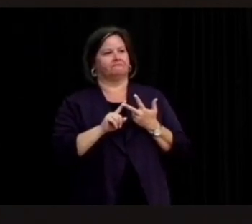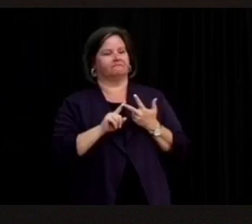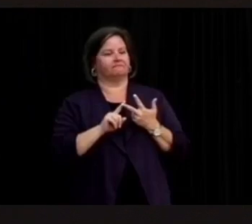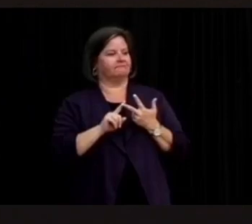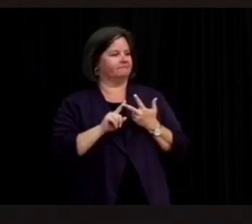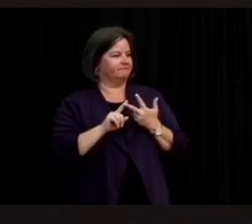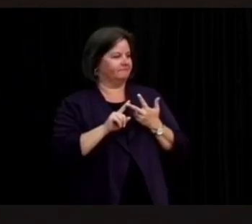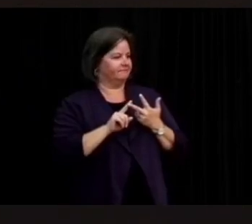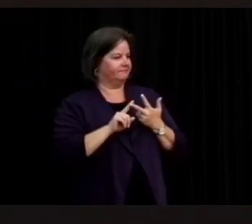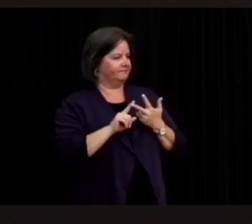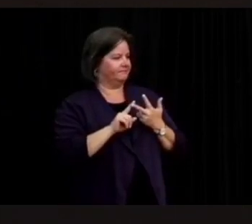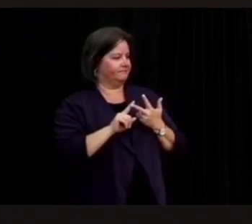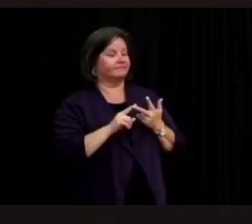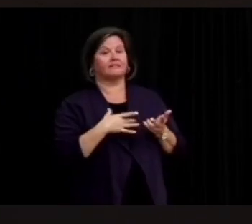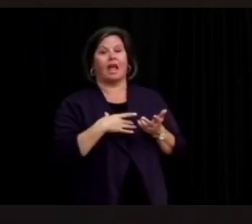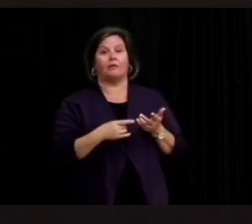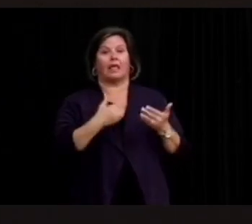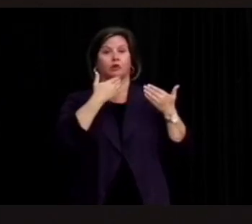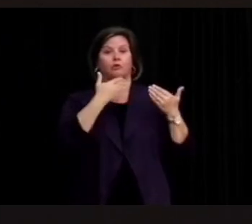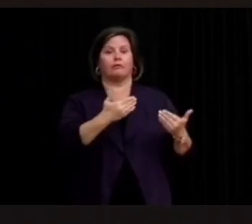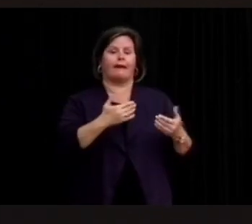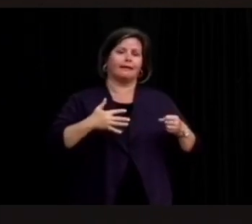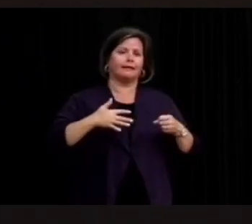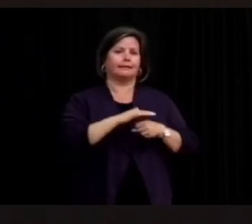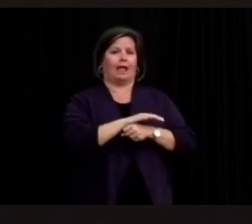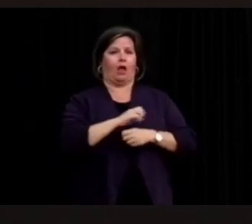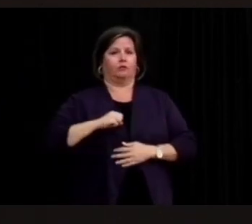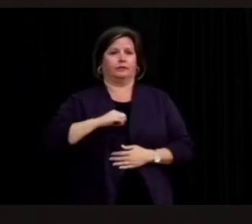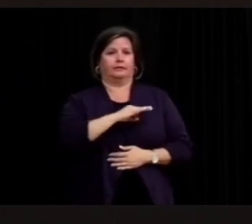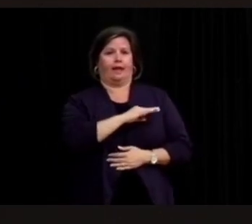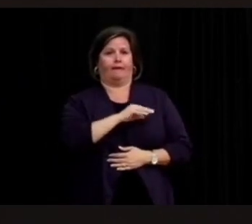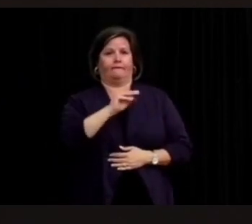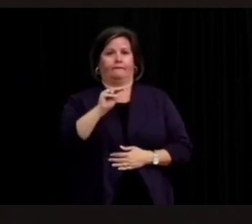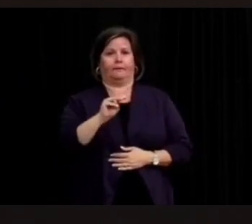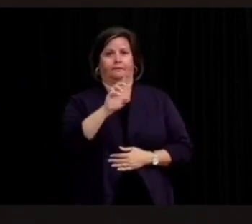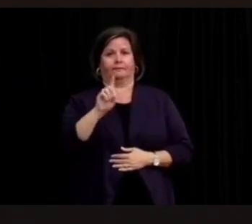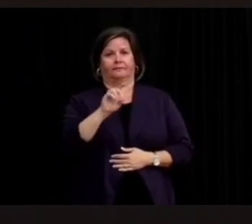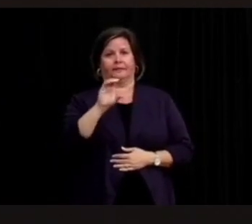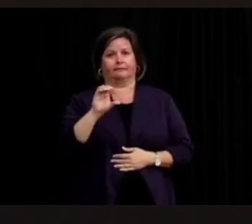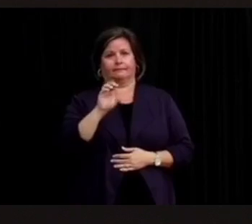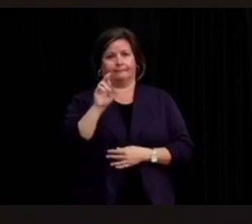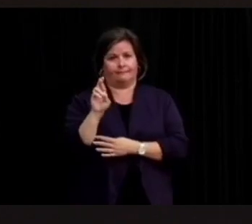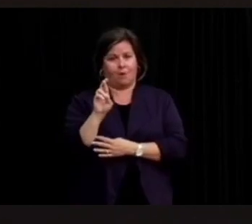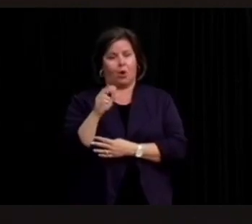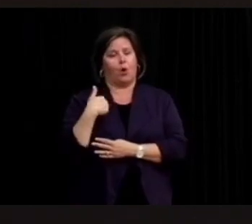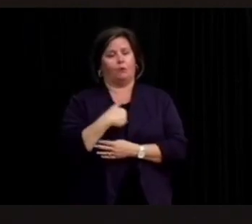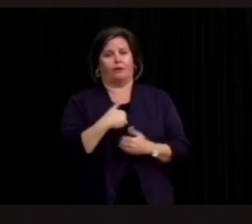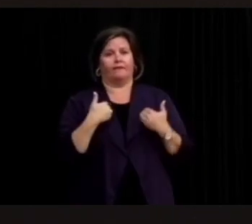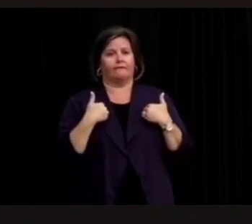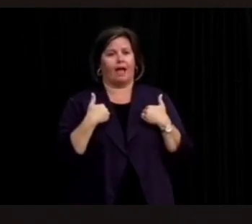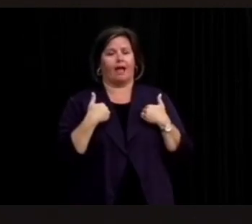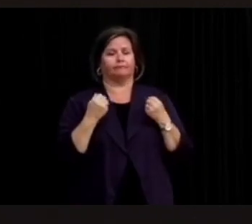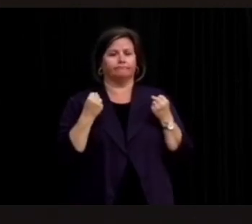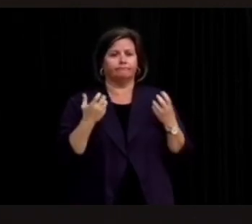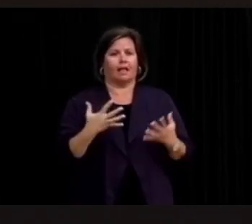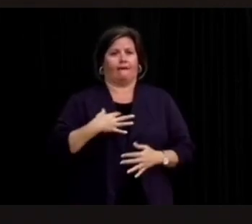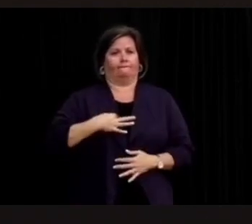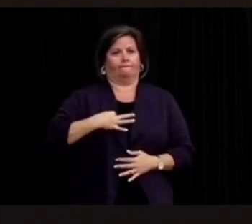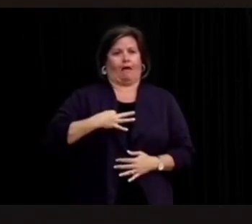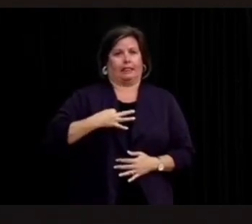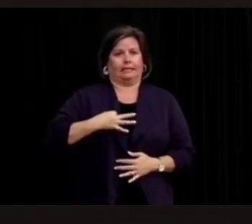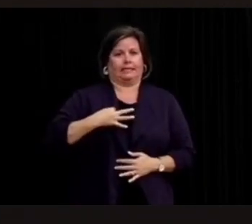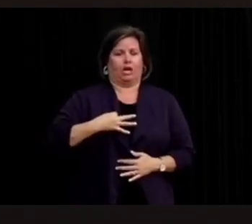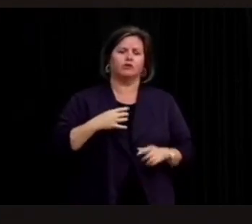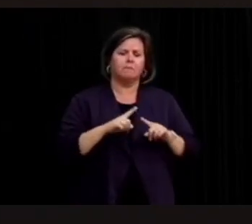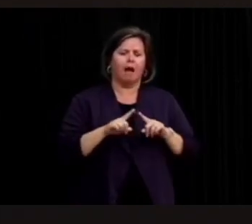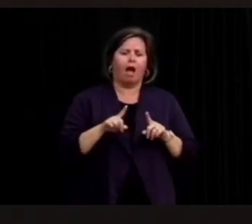Okay, I'd also like to thank the entire staff of the Michigan Department of Civil Rights. We had a number, well, I say volunteers, but they're all people